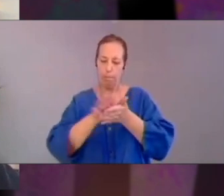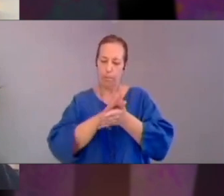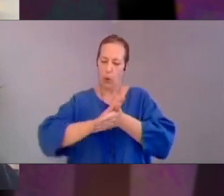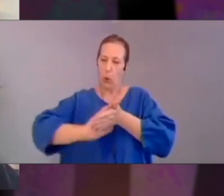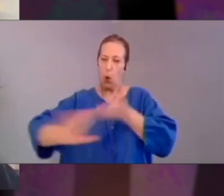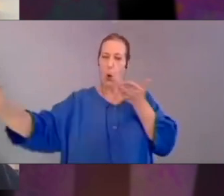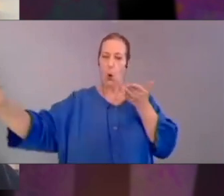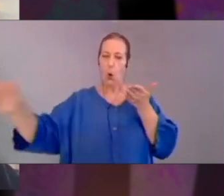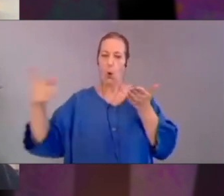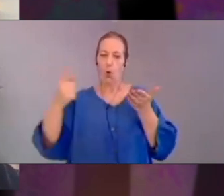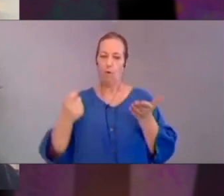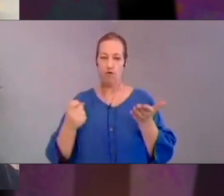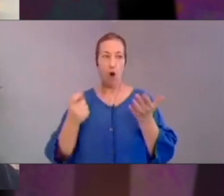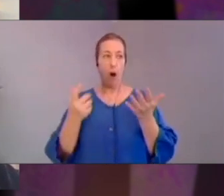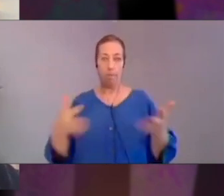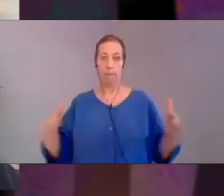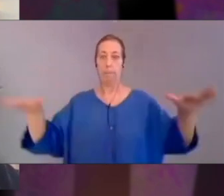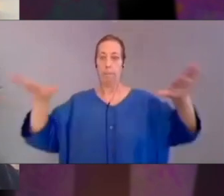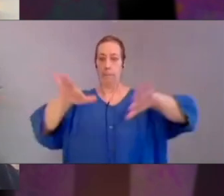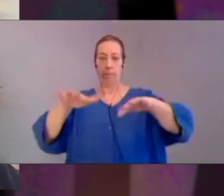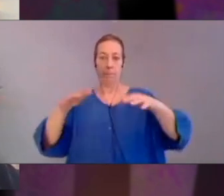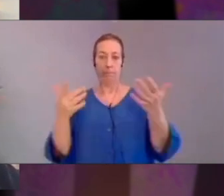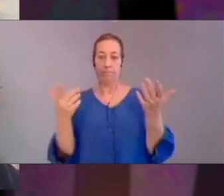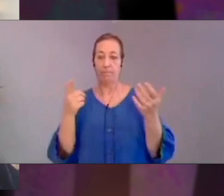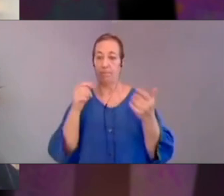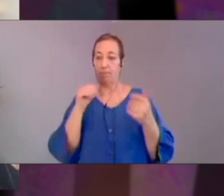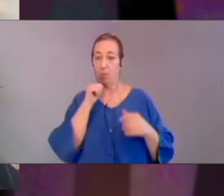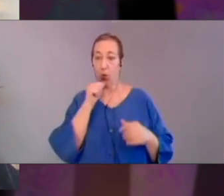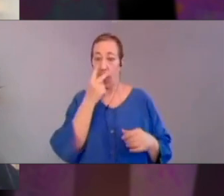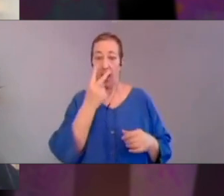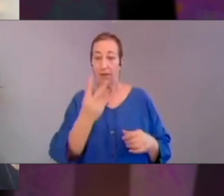landscape. And so Baltimore is